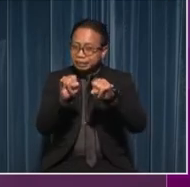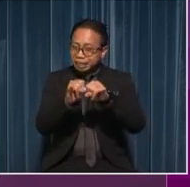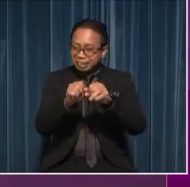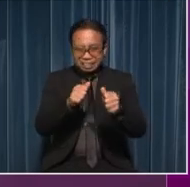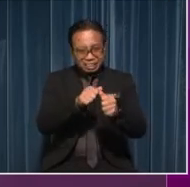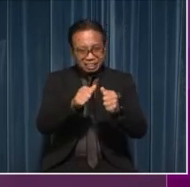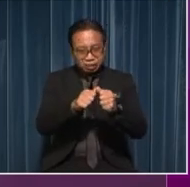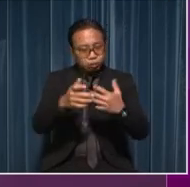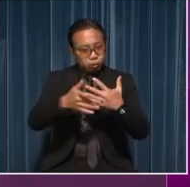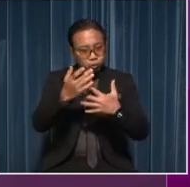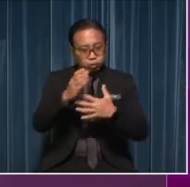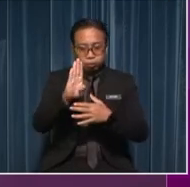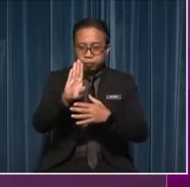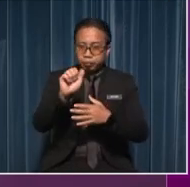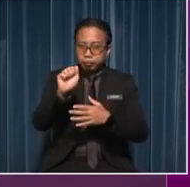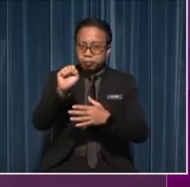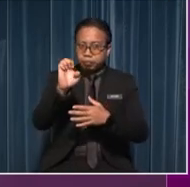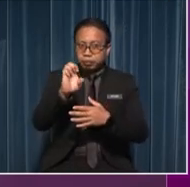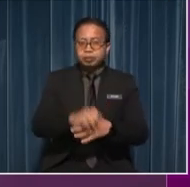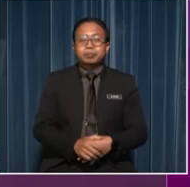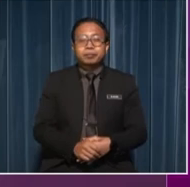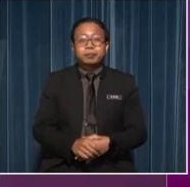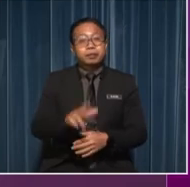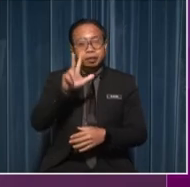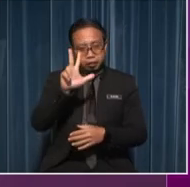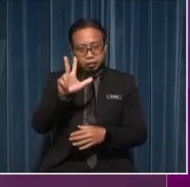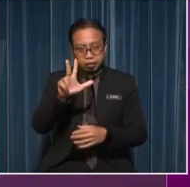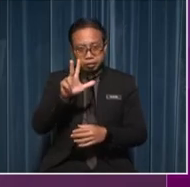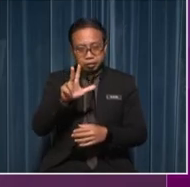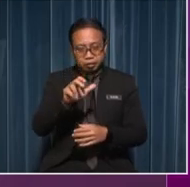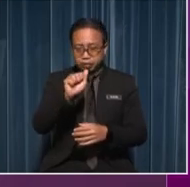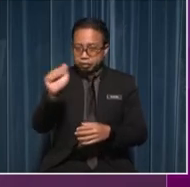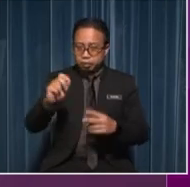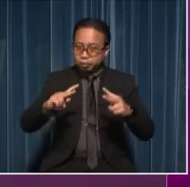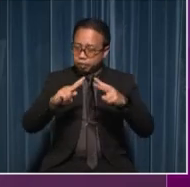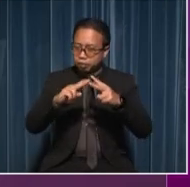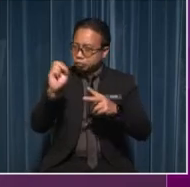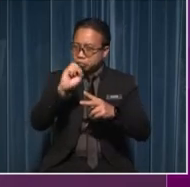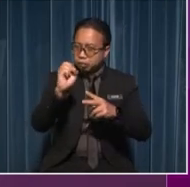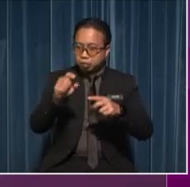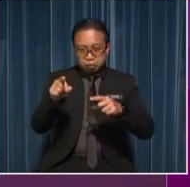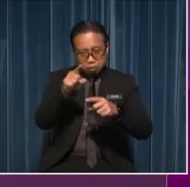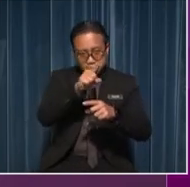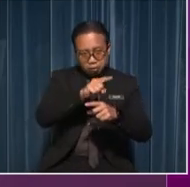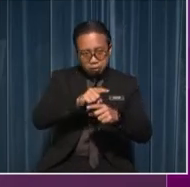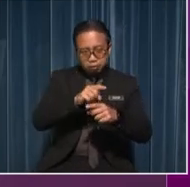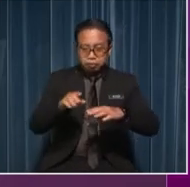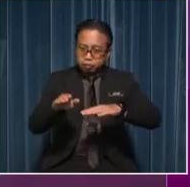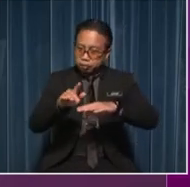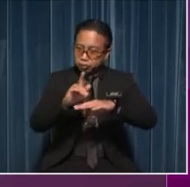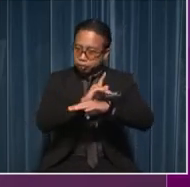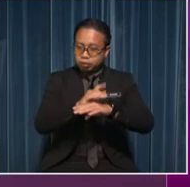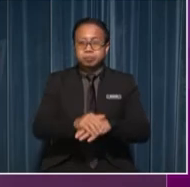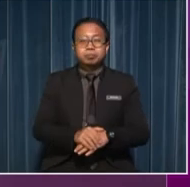each called the base. Thirdly, a prism has no curved surfaces.